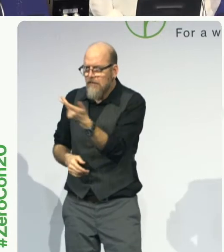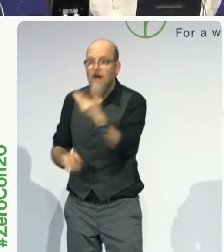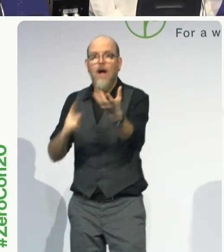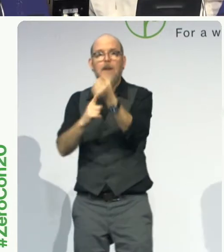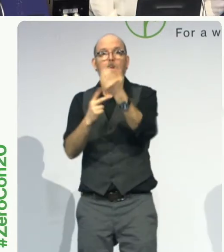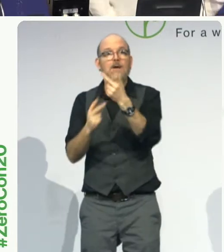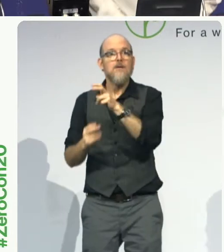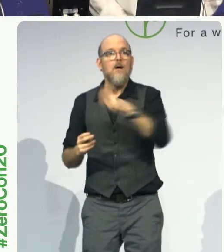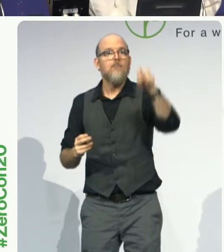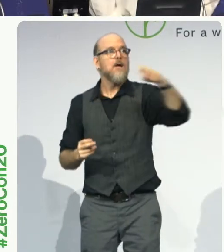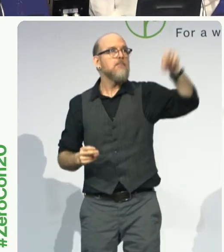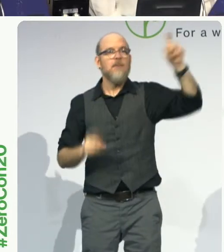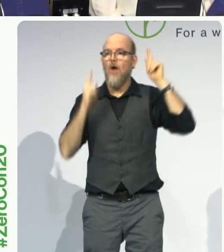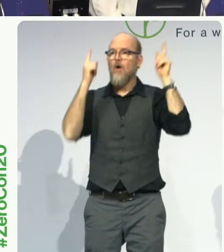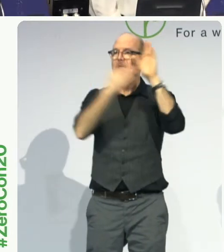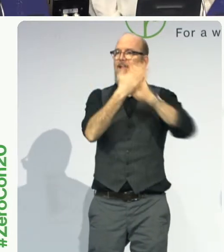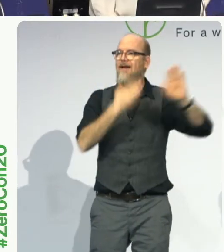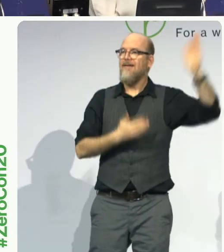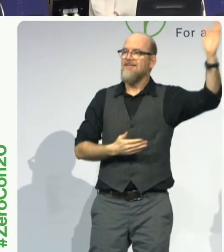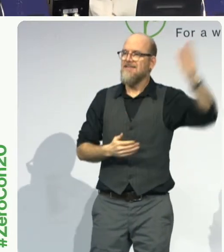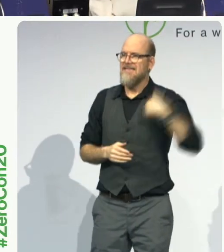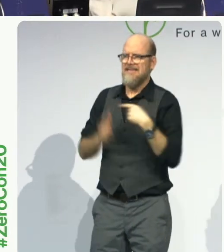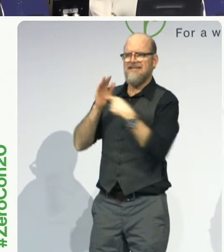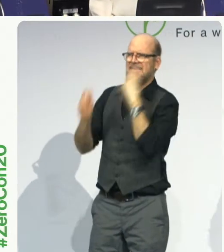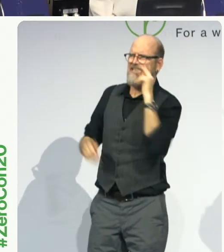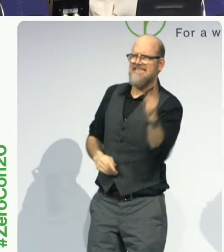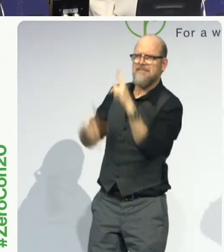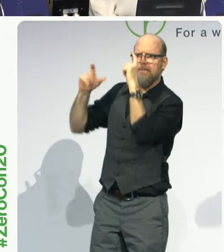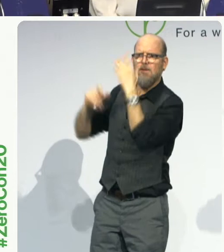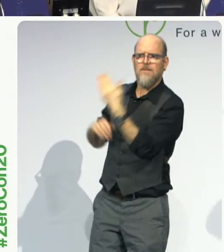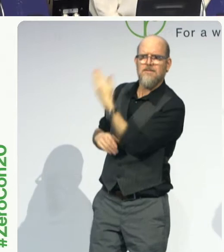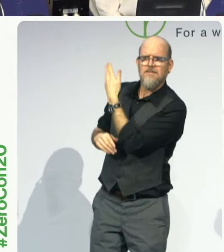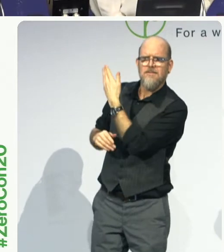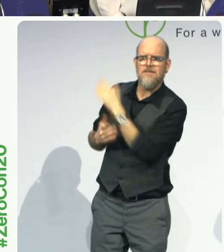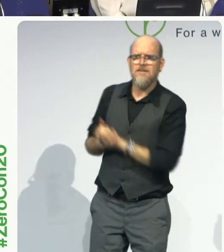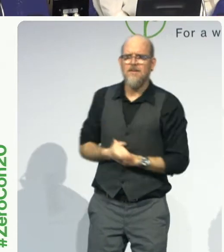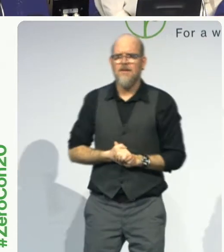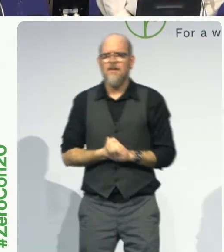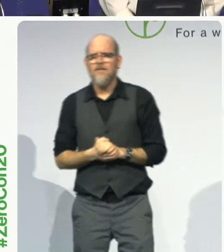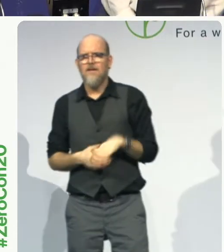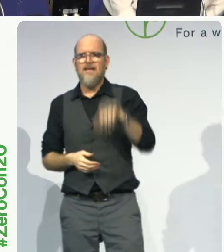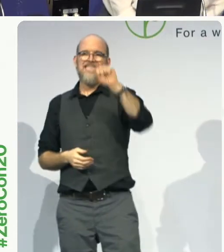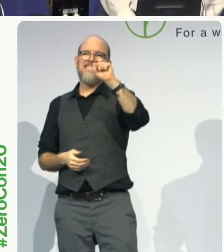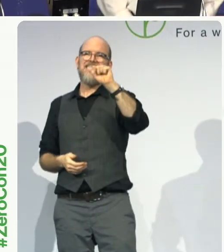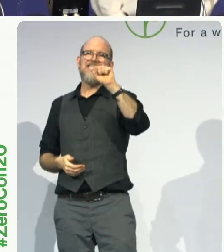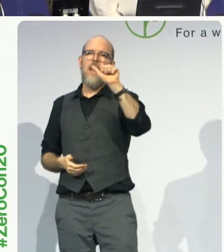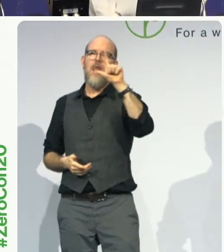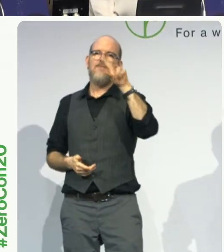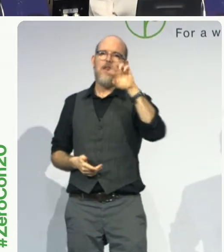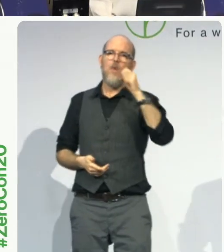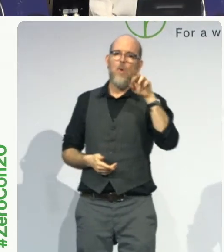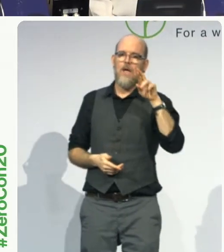For example, Salvador, pictured here, at age 5 began displaying symptoms of juvenile rheumatoid